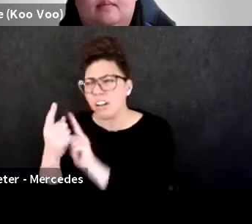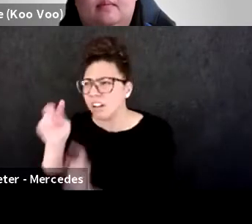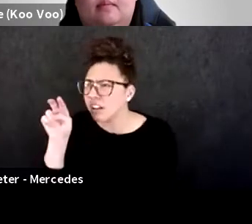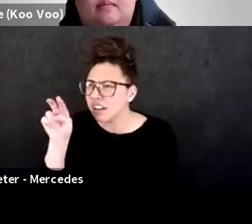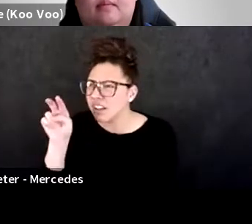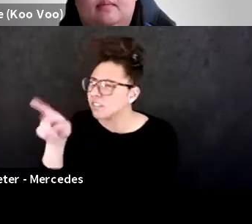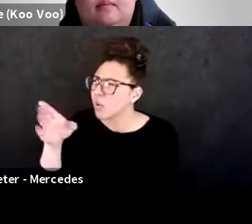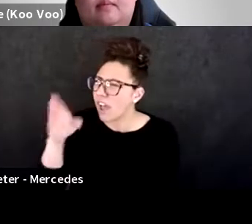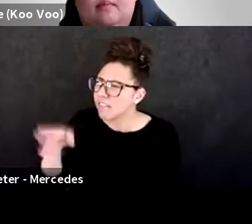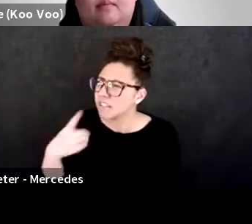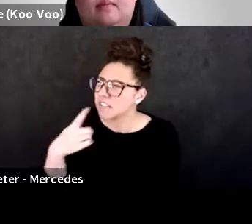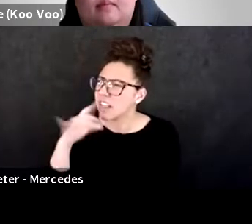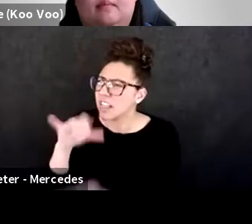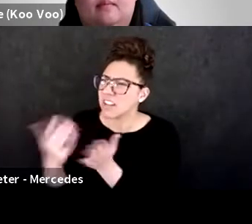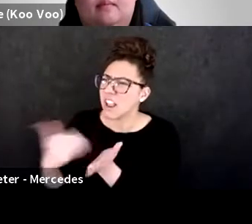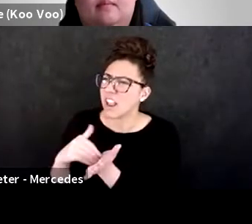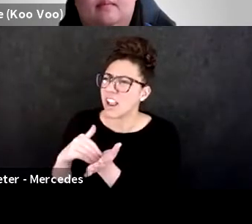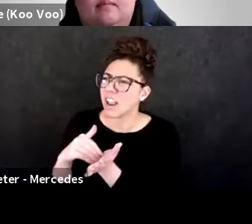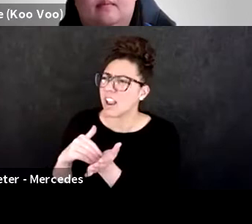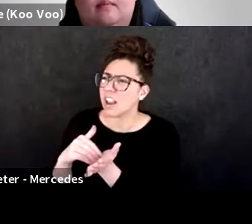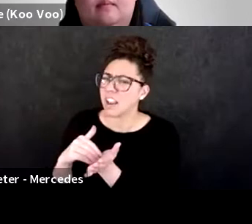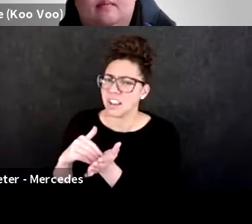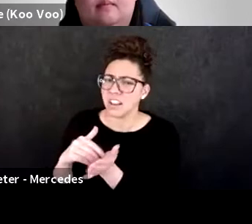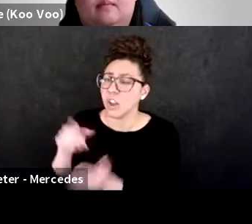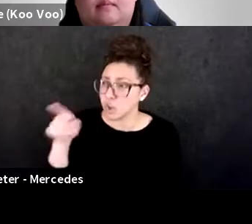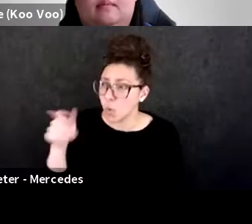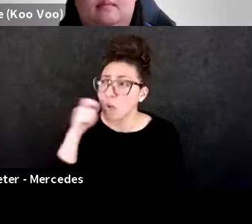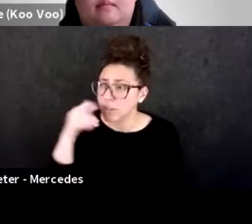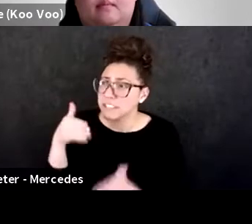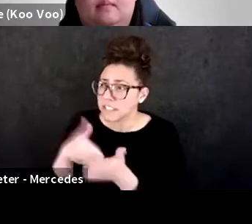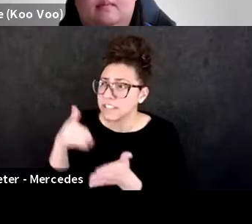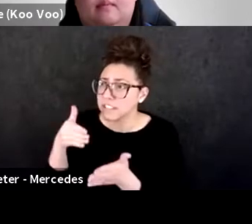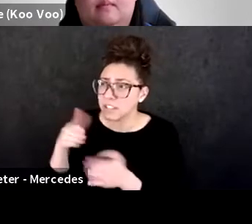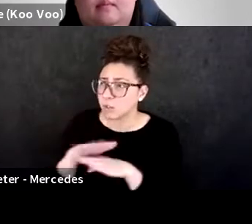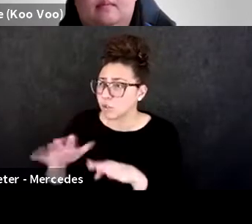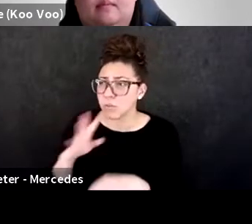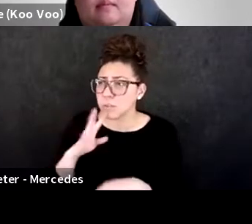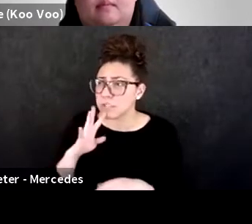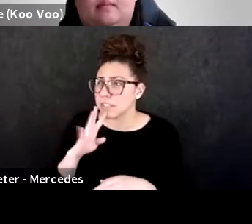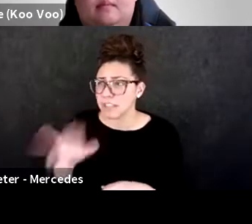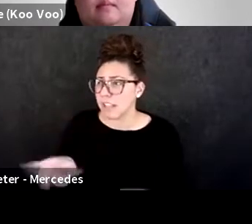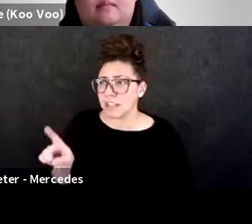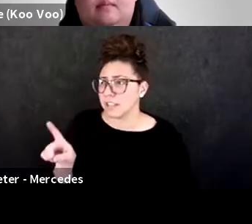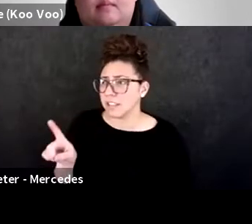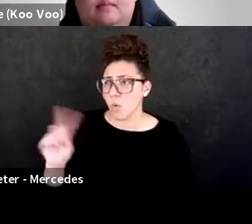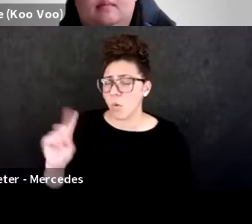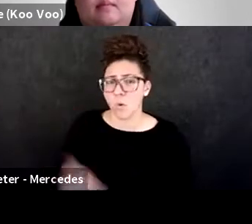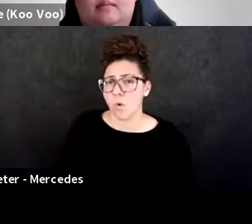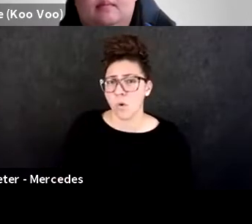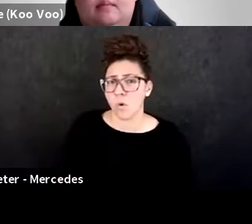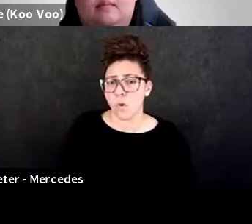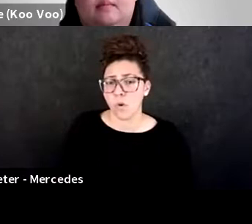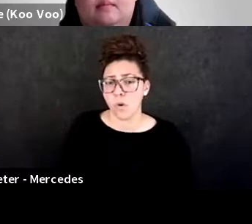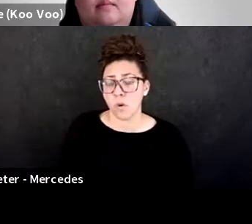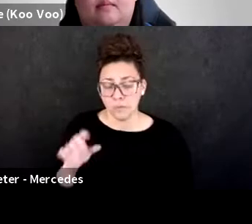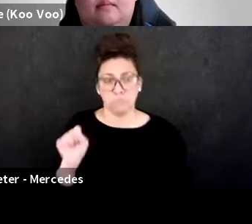ever say that to me again. You are a racist. Do not speak to me like that. And he